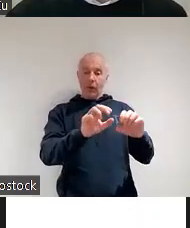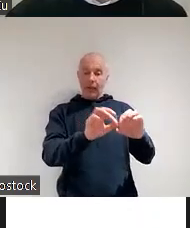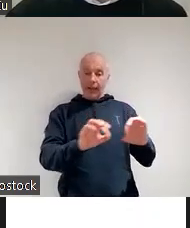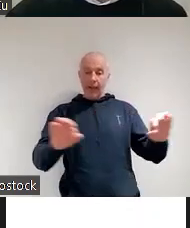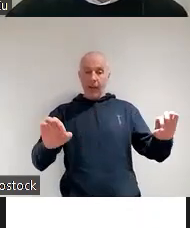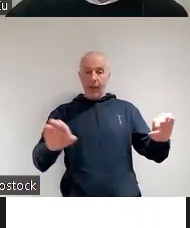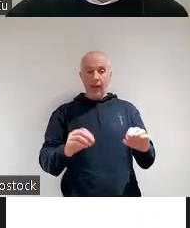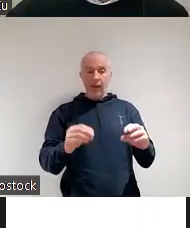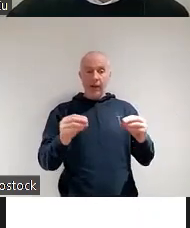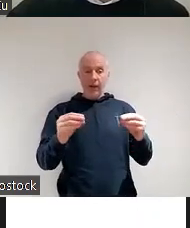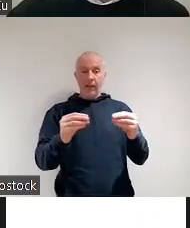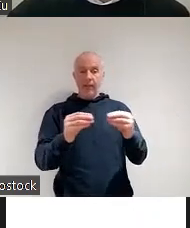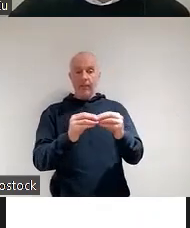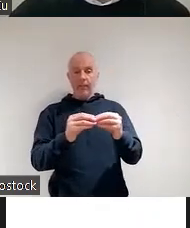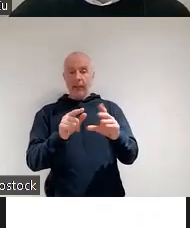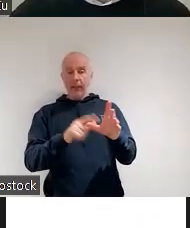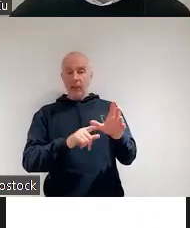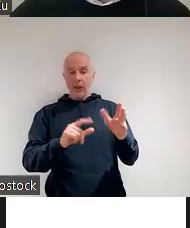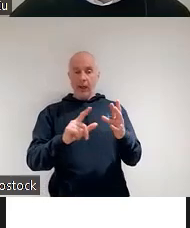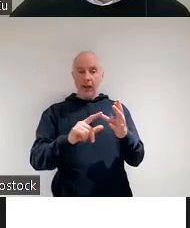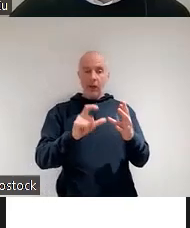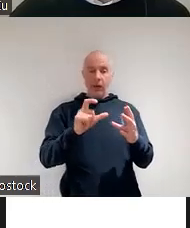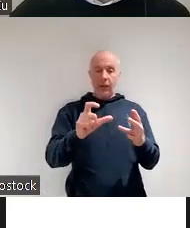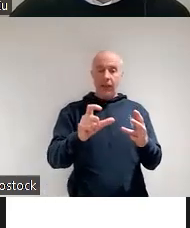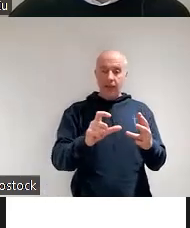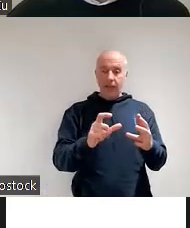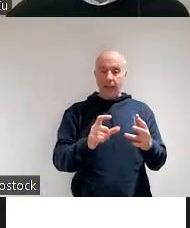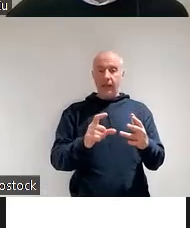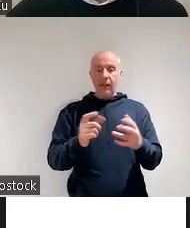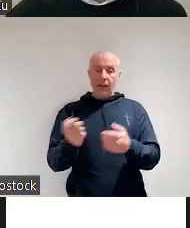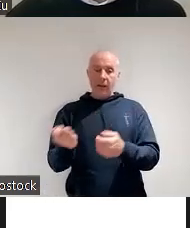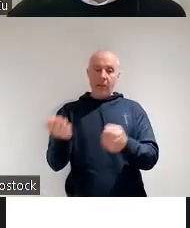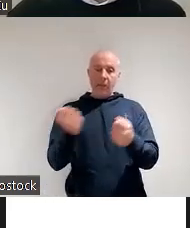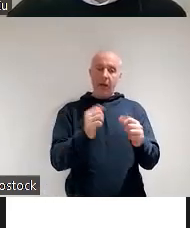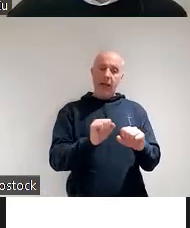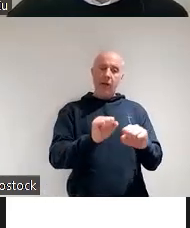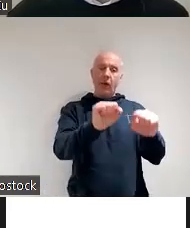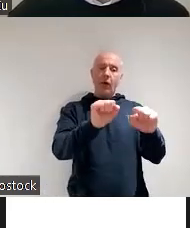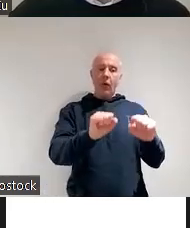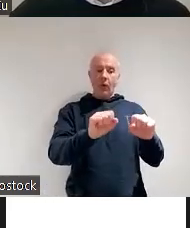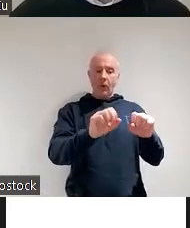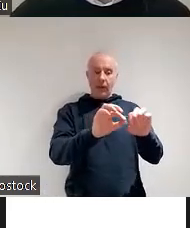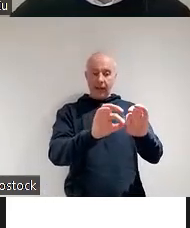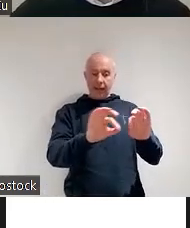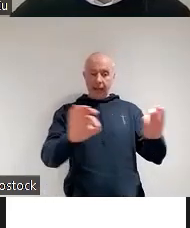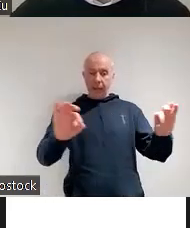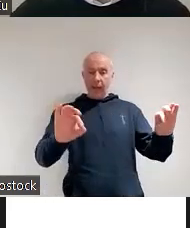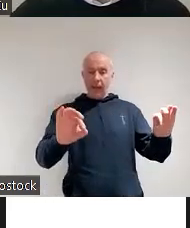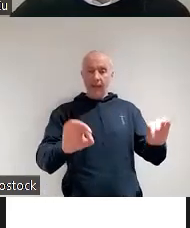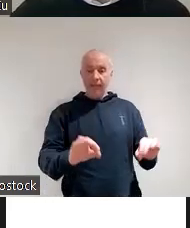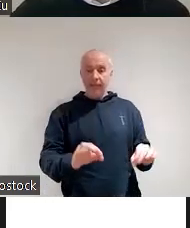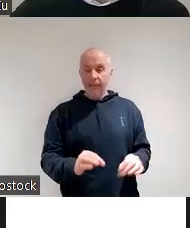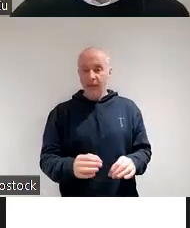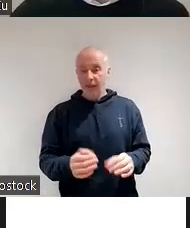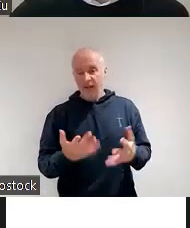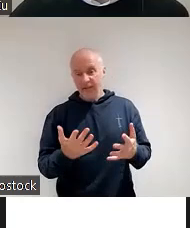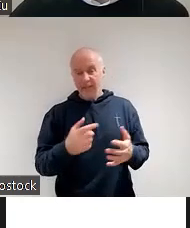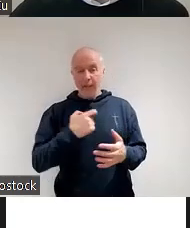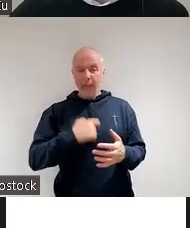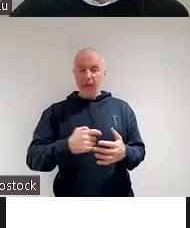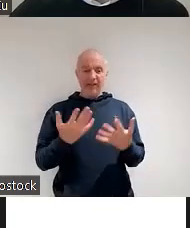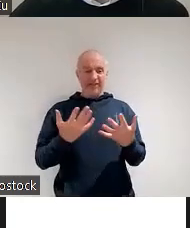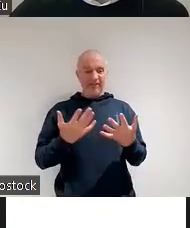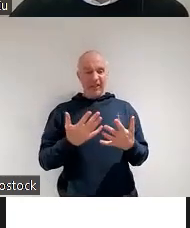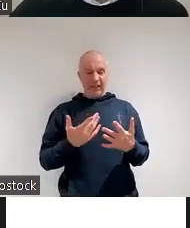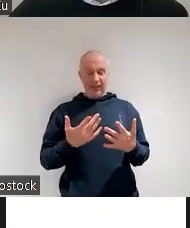BYOC, it means that bring your own cables. Personally, I don't like this, because I think that for the convenience of all